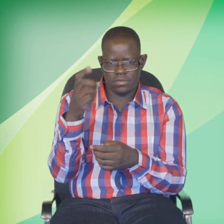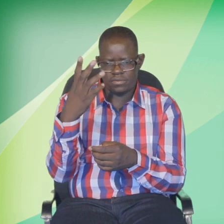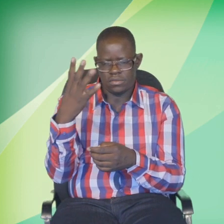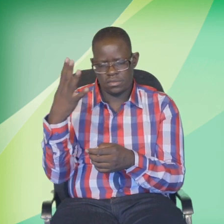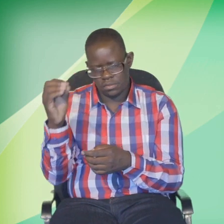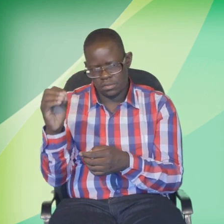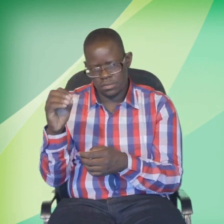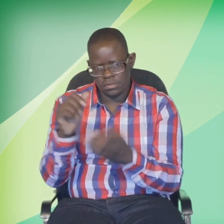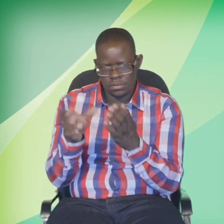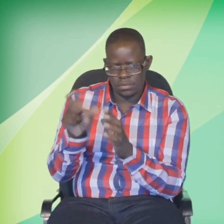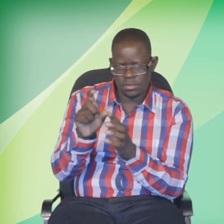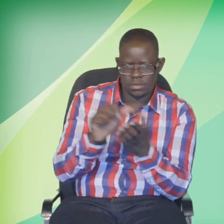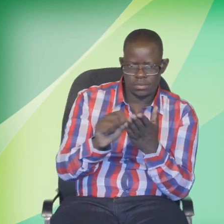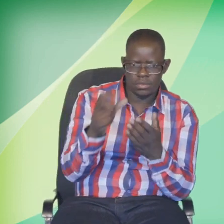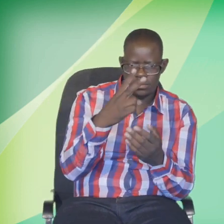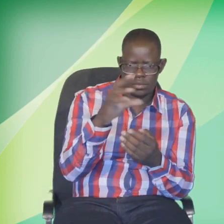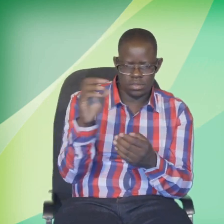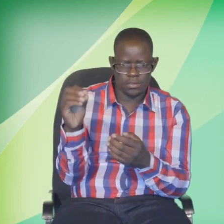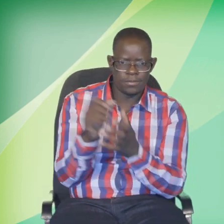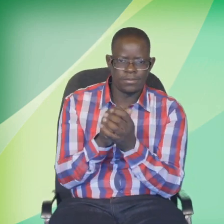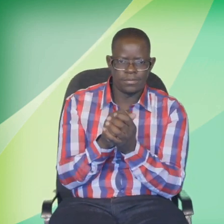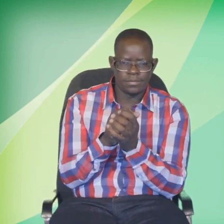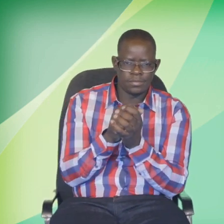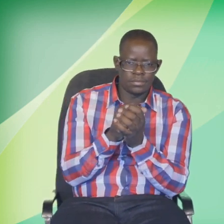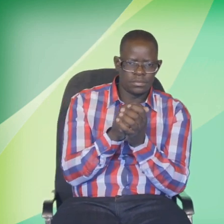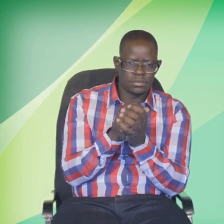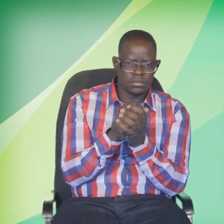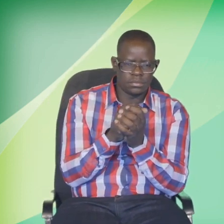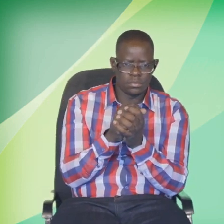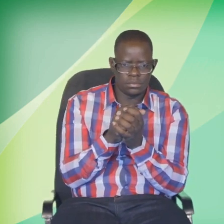5,450. Interest paid, 200.